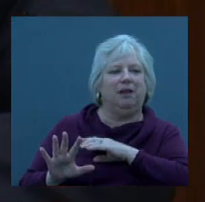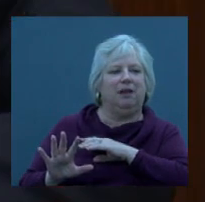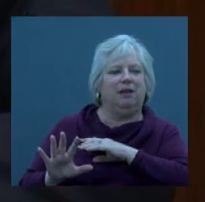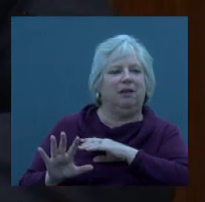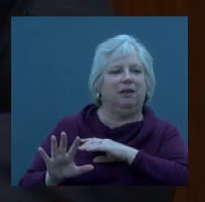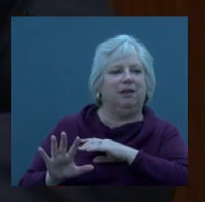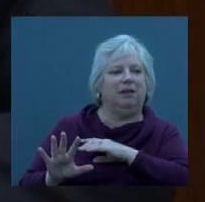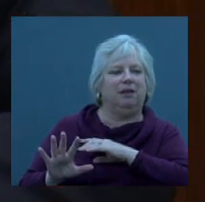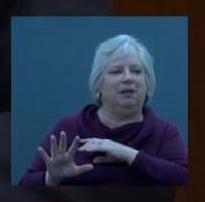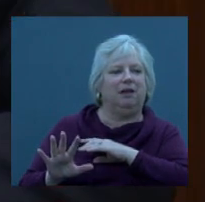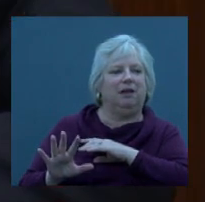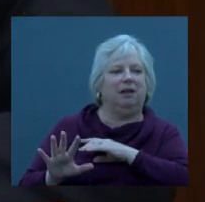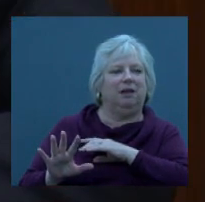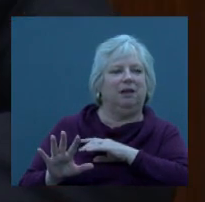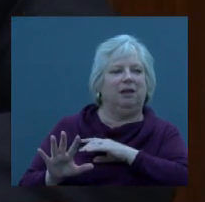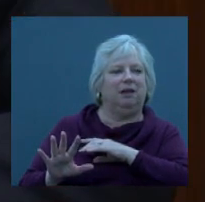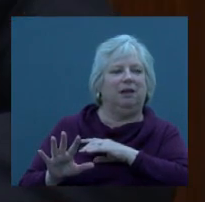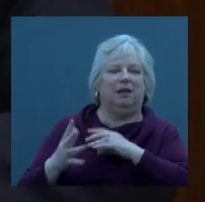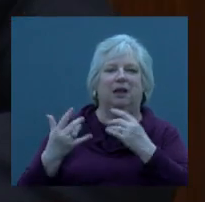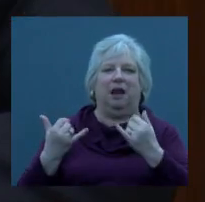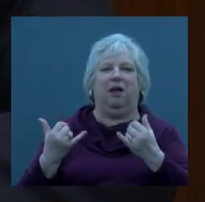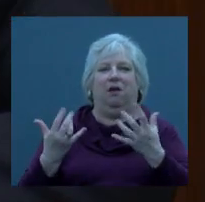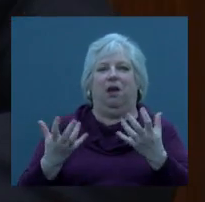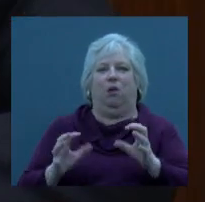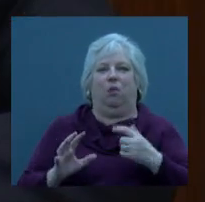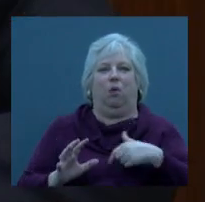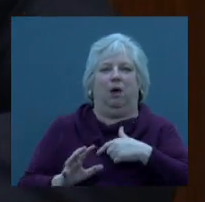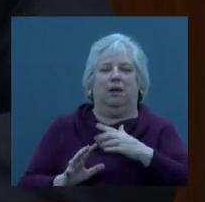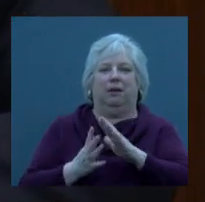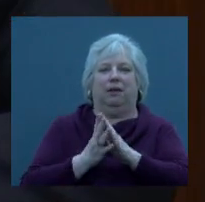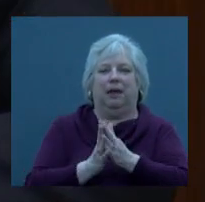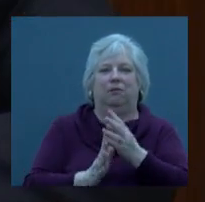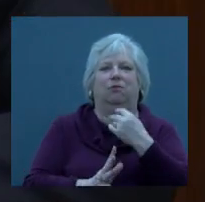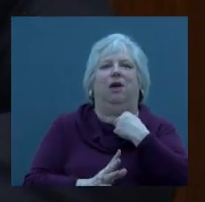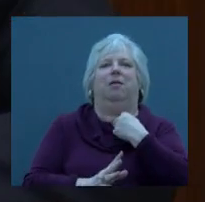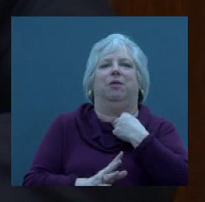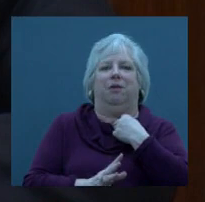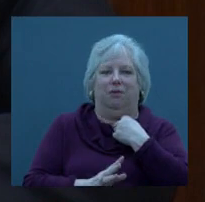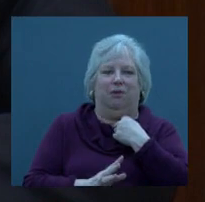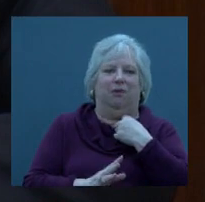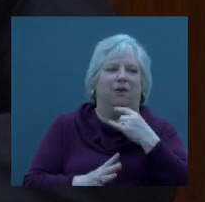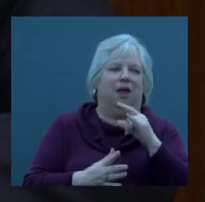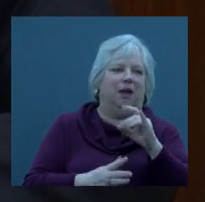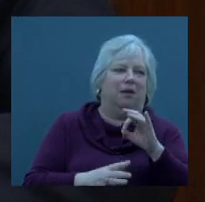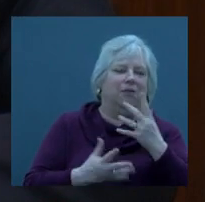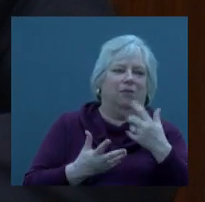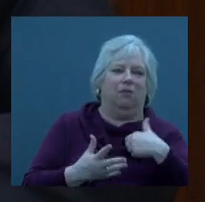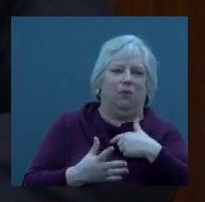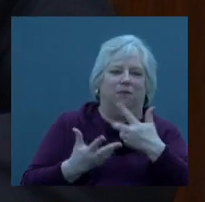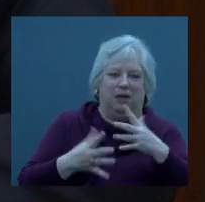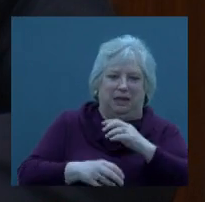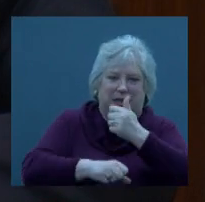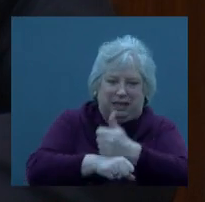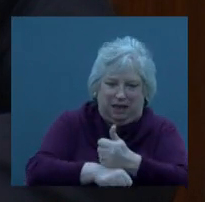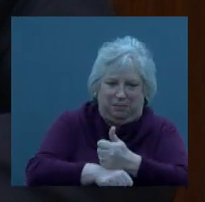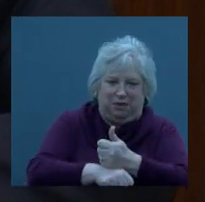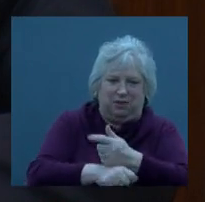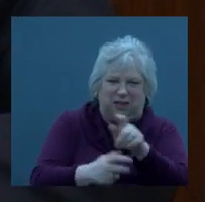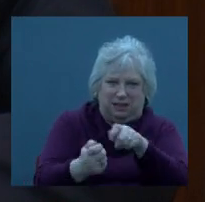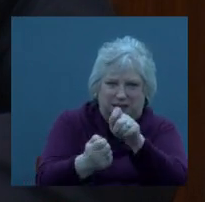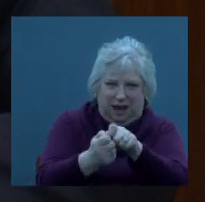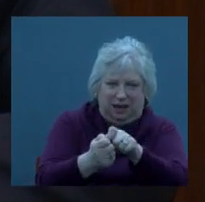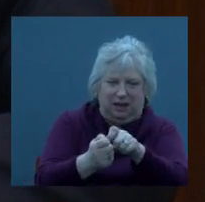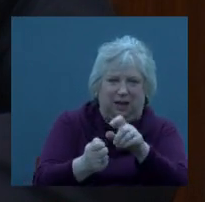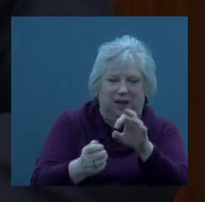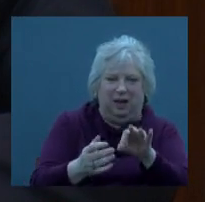but that I don't also want to get us either trapped into or going down that discussion of if we've established exactly if there